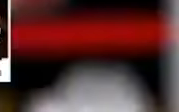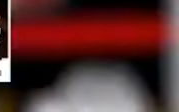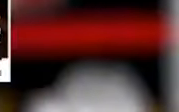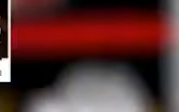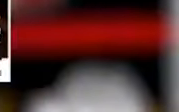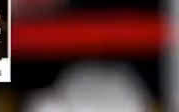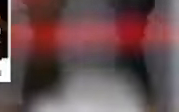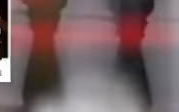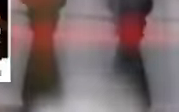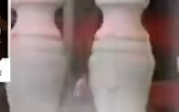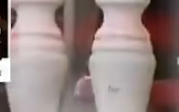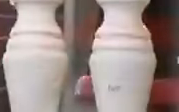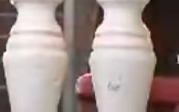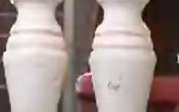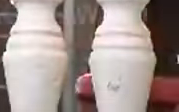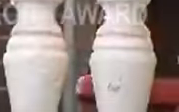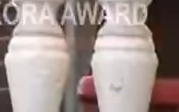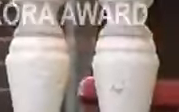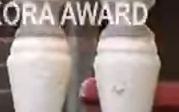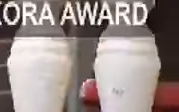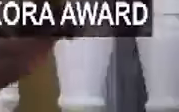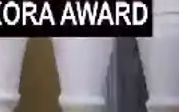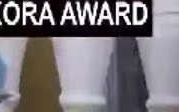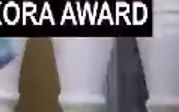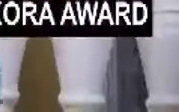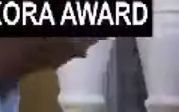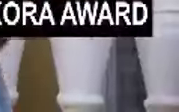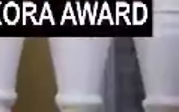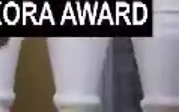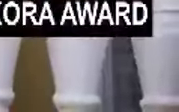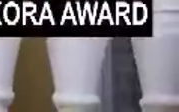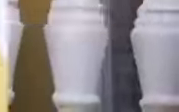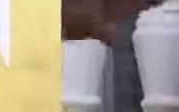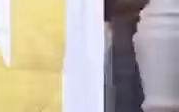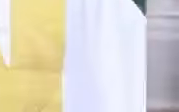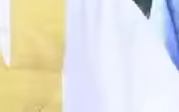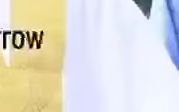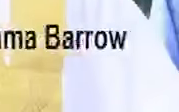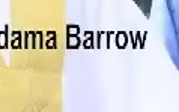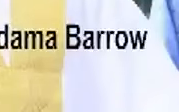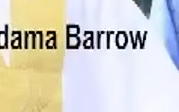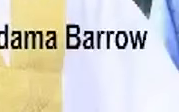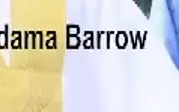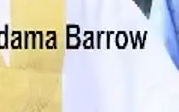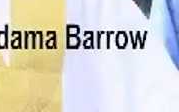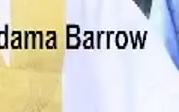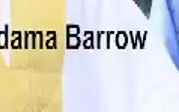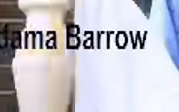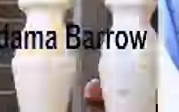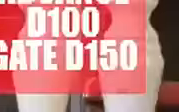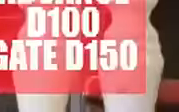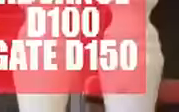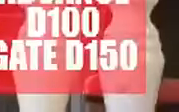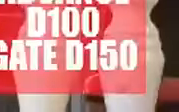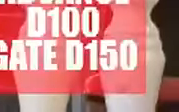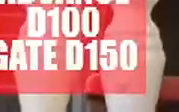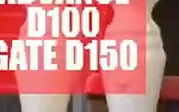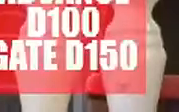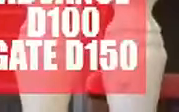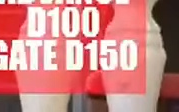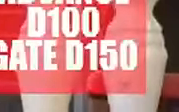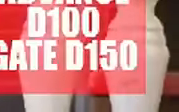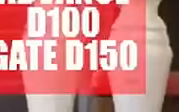ka iko banko nya ton ko min keta adama baruti anala no mo nyo fosli ye nim ben kere